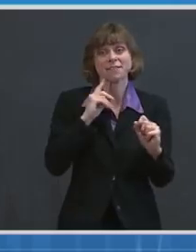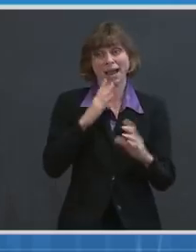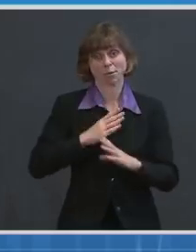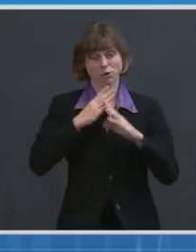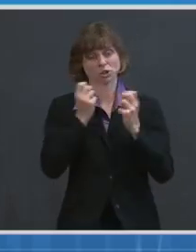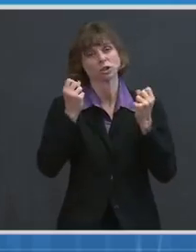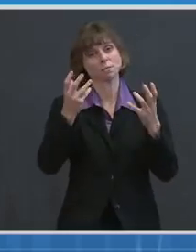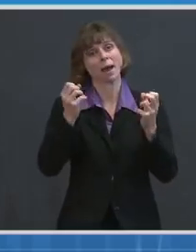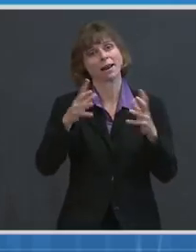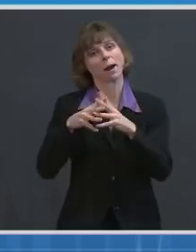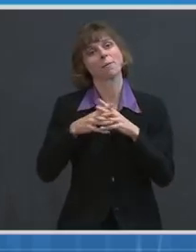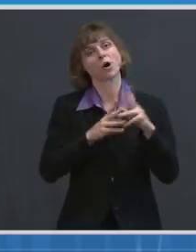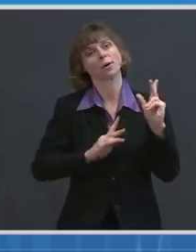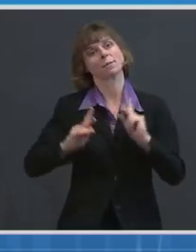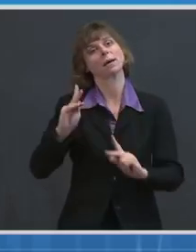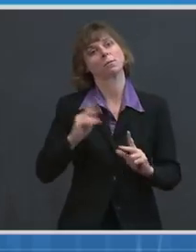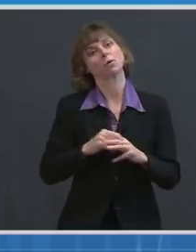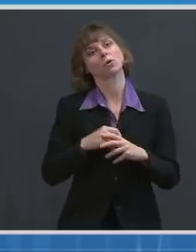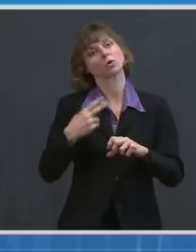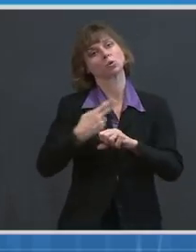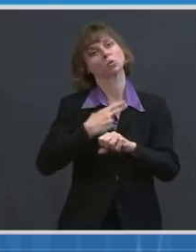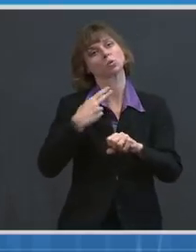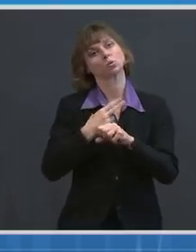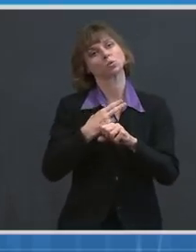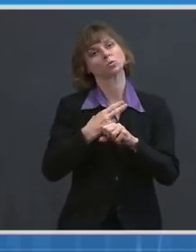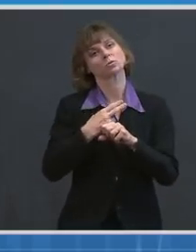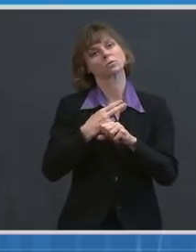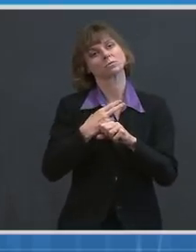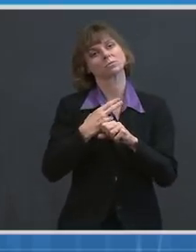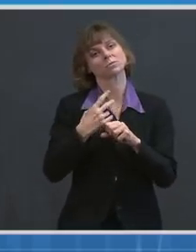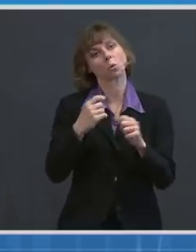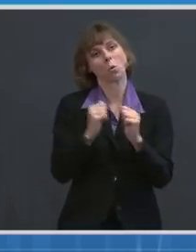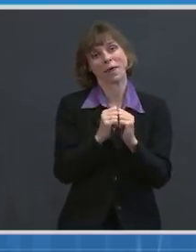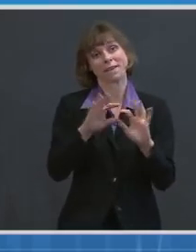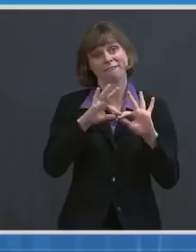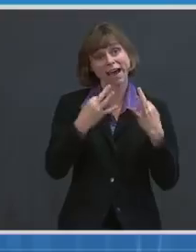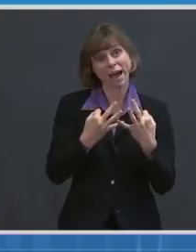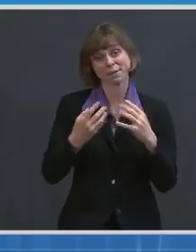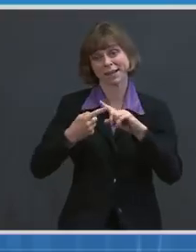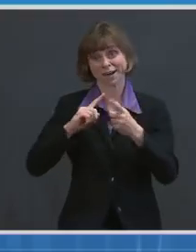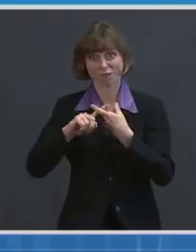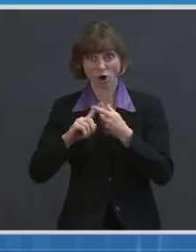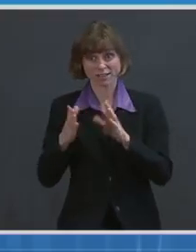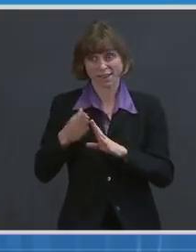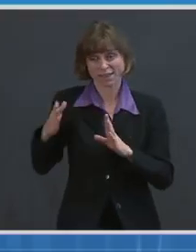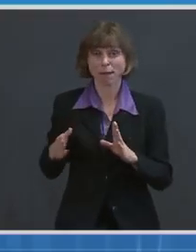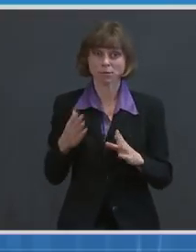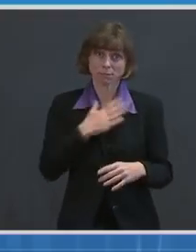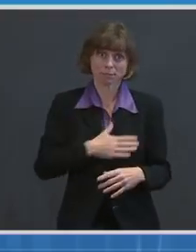Americans have taken with regard to their family, friends, and neighbors. We ask people to continue to do